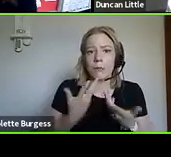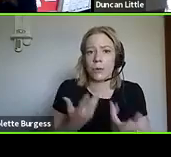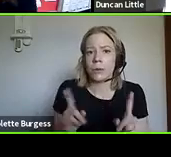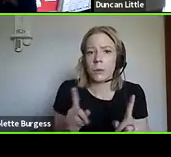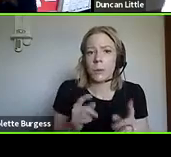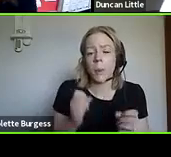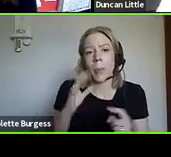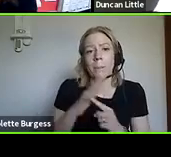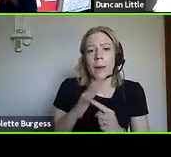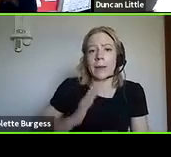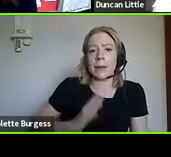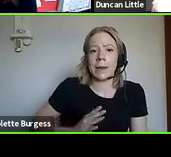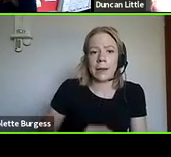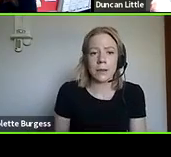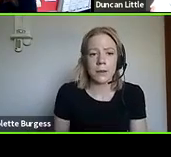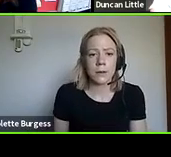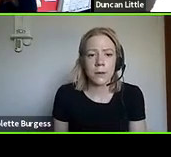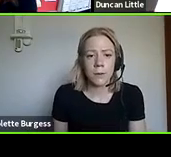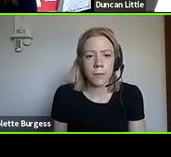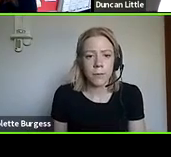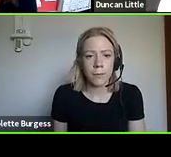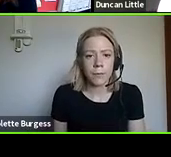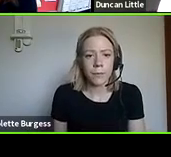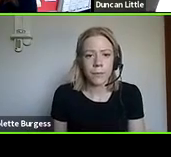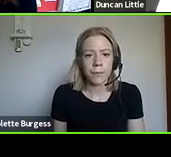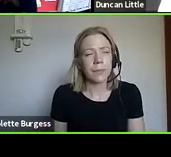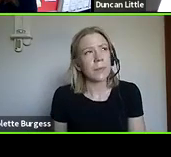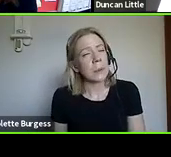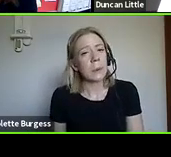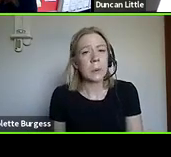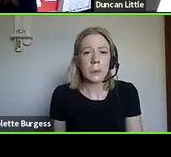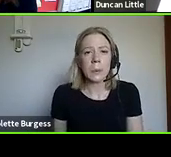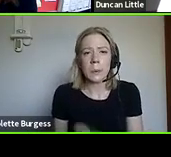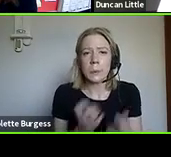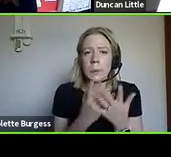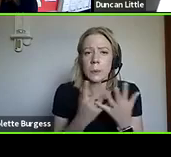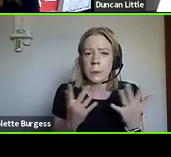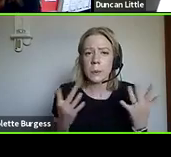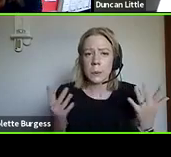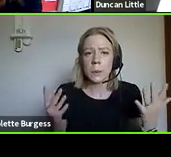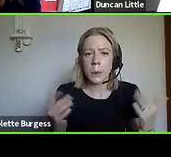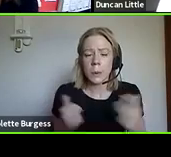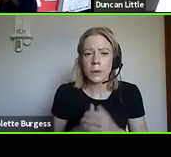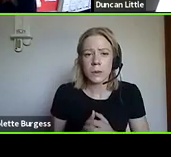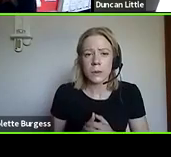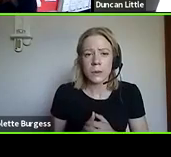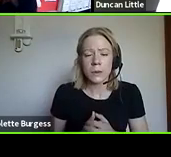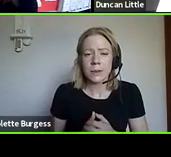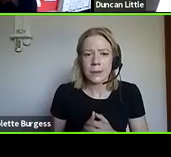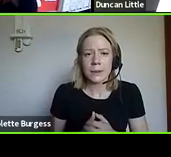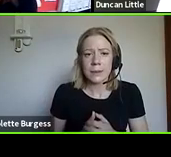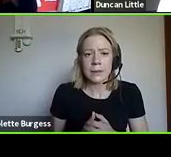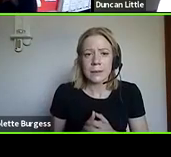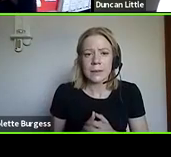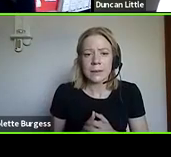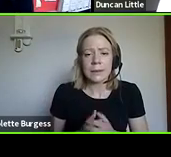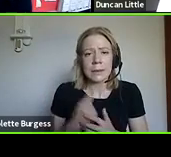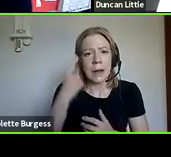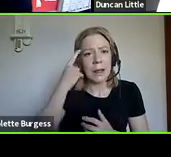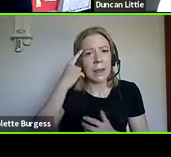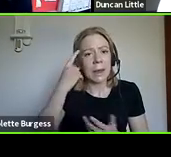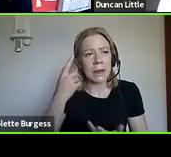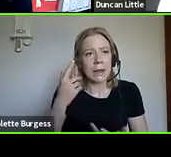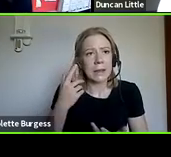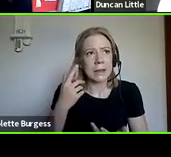That's a tricky one. There are many. There are many. I think it's